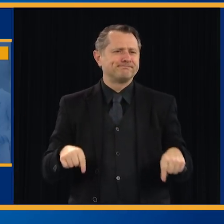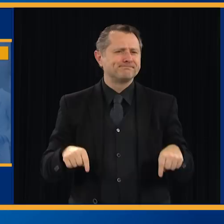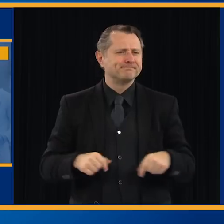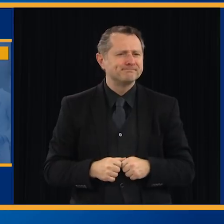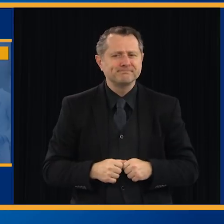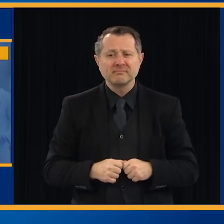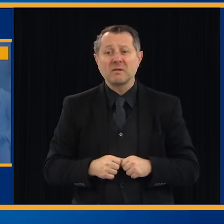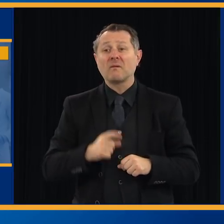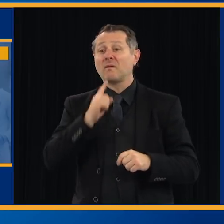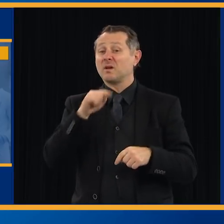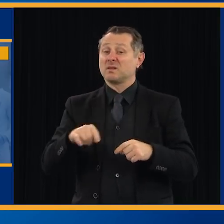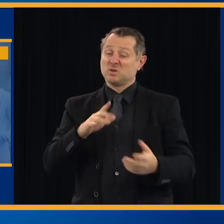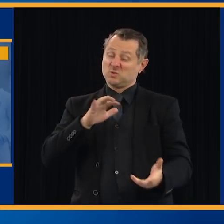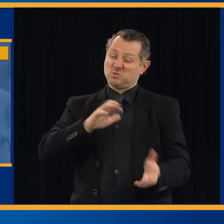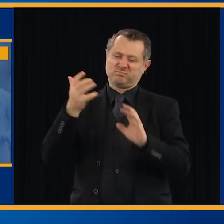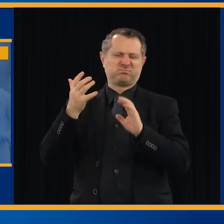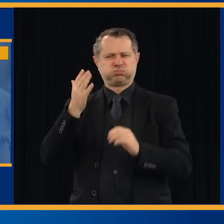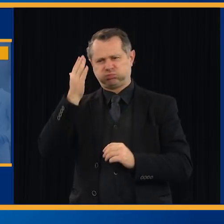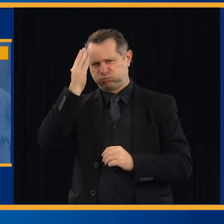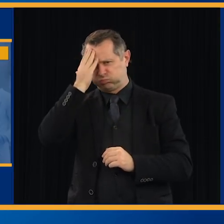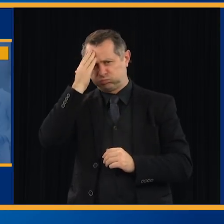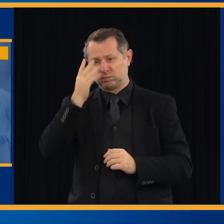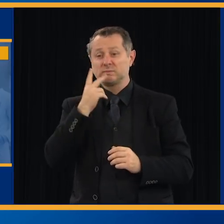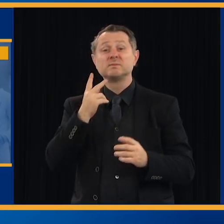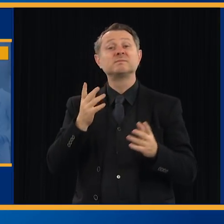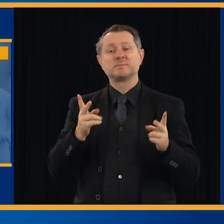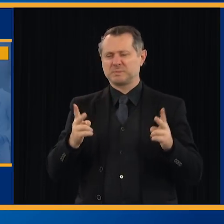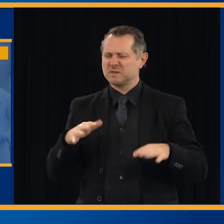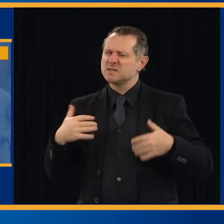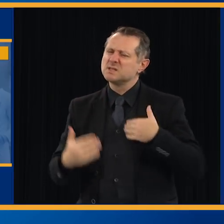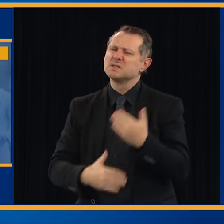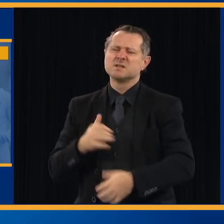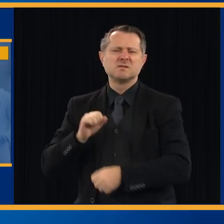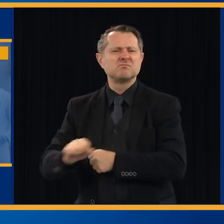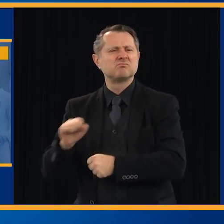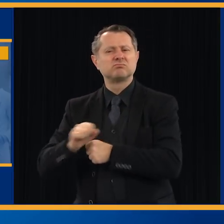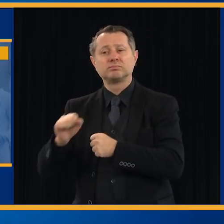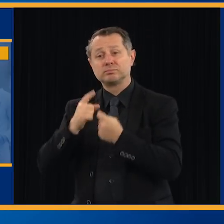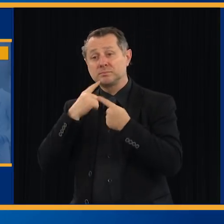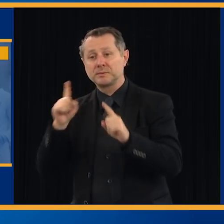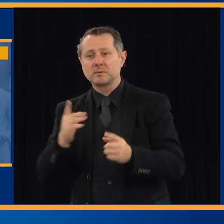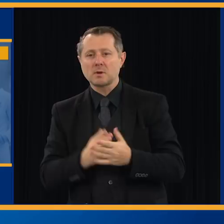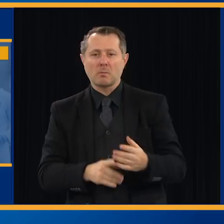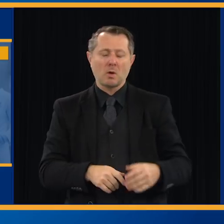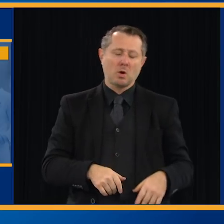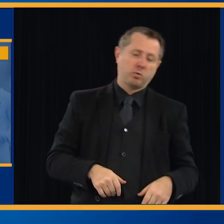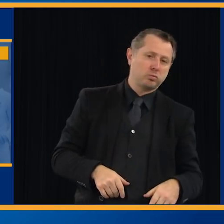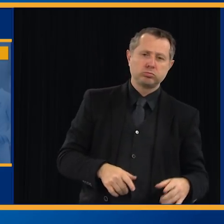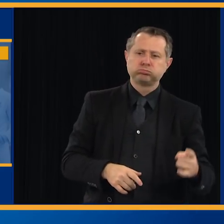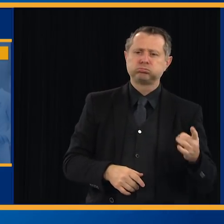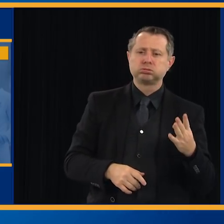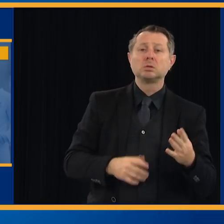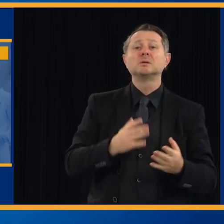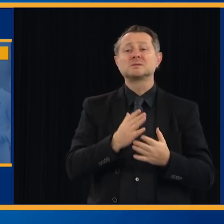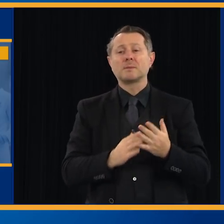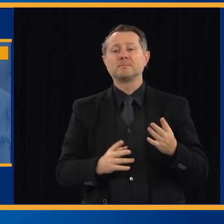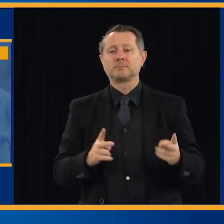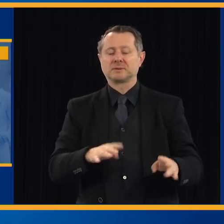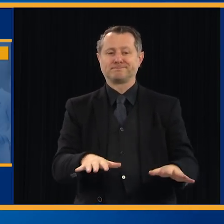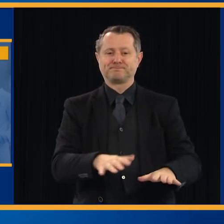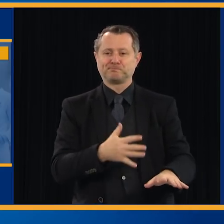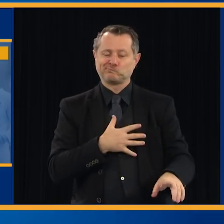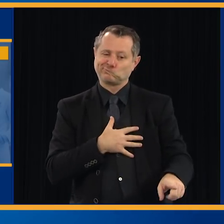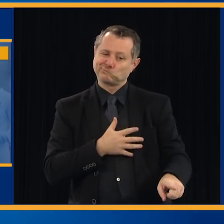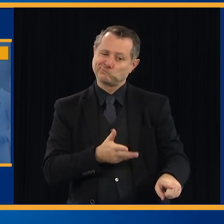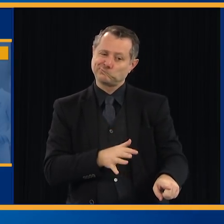out the best and the worst in people. And certain people can break your heart in their response